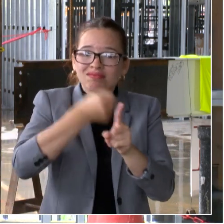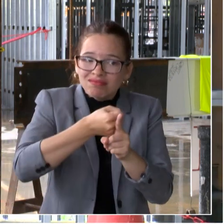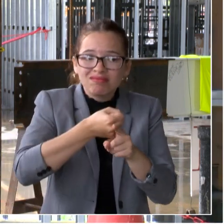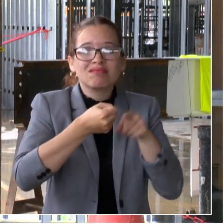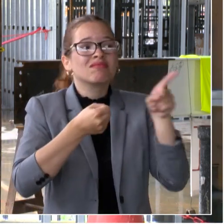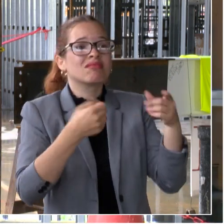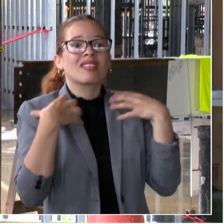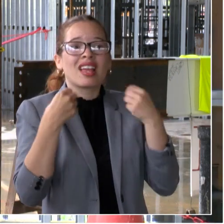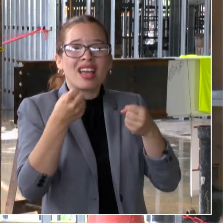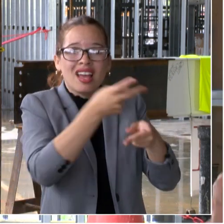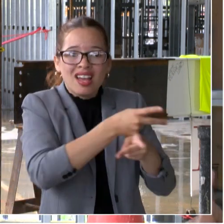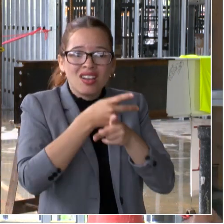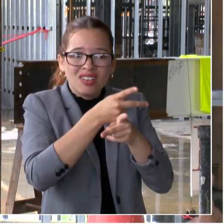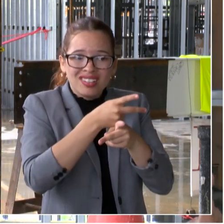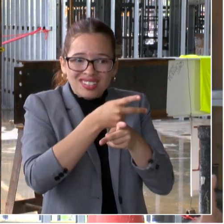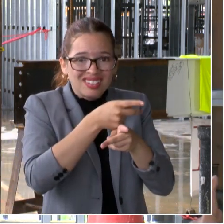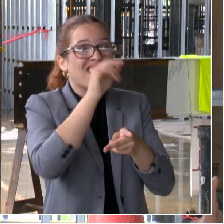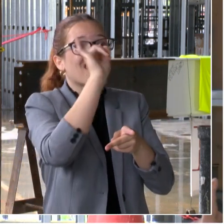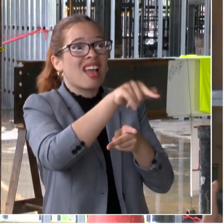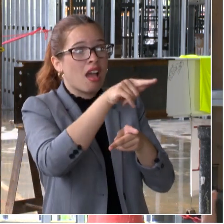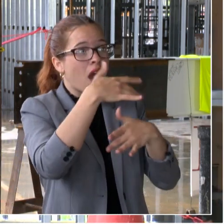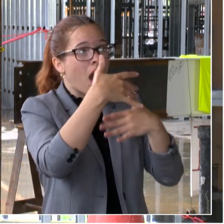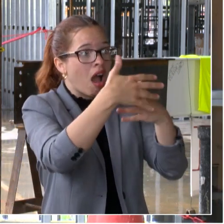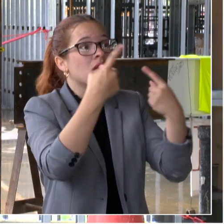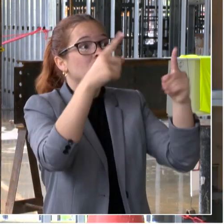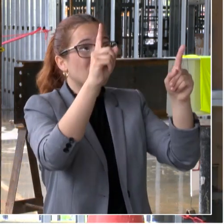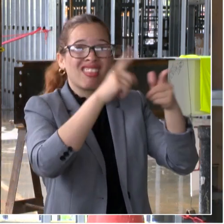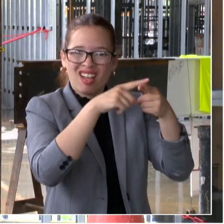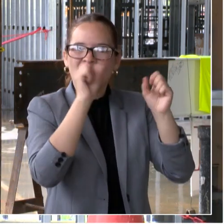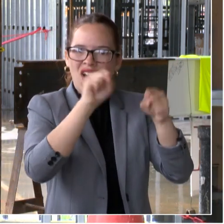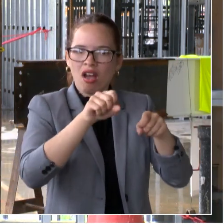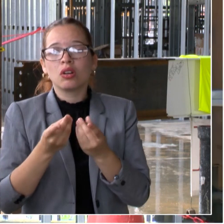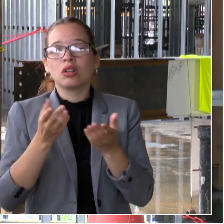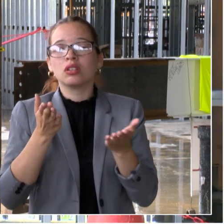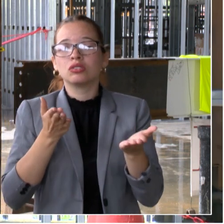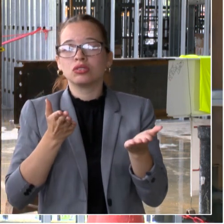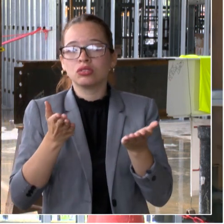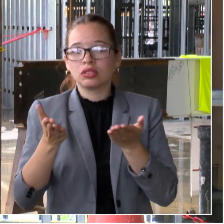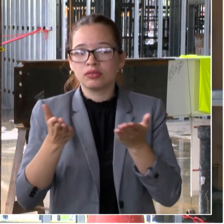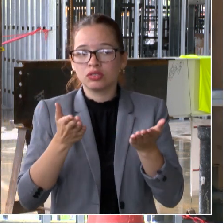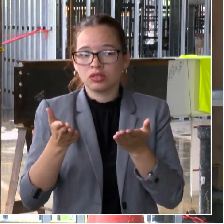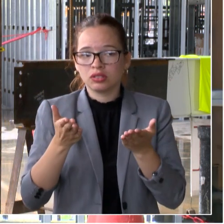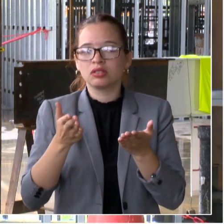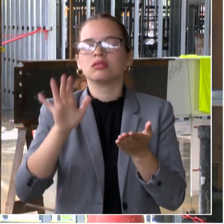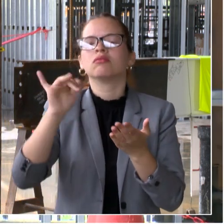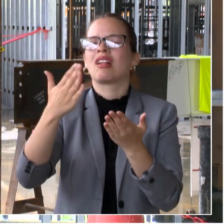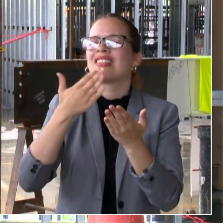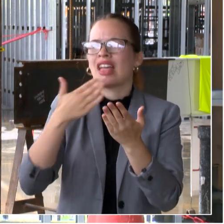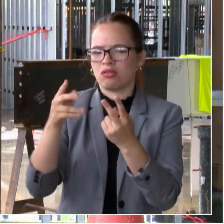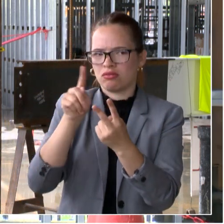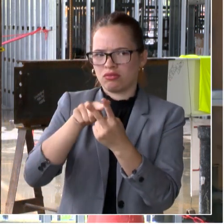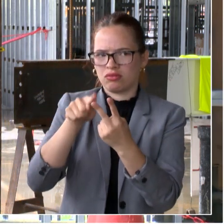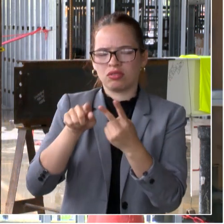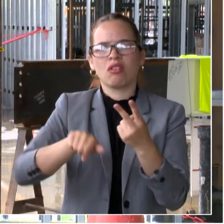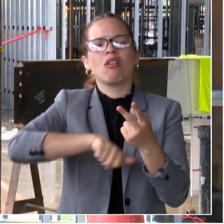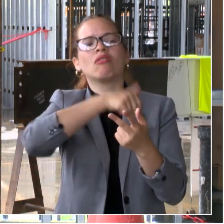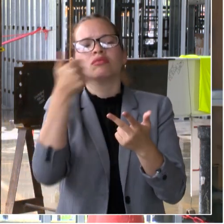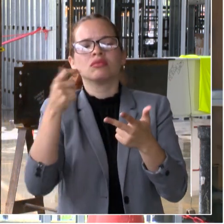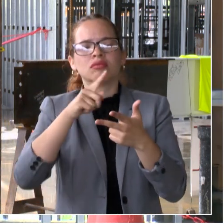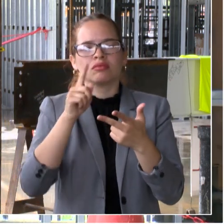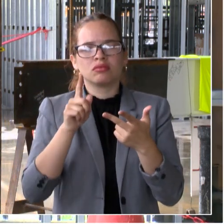just a moment, and I want to say thank you and acknowledge the men and women who show up here, whether it's 100 degrees, whether it's 20